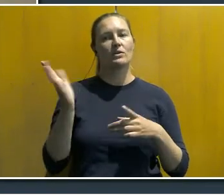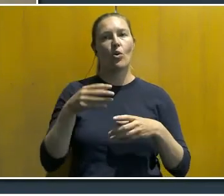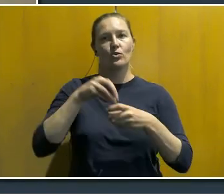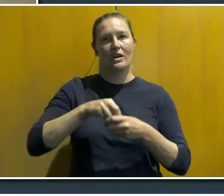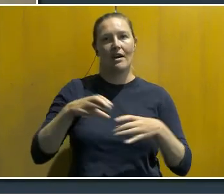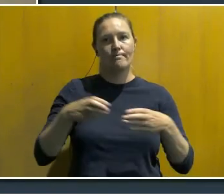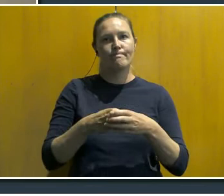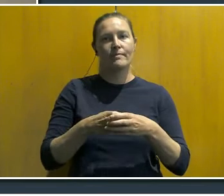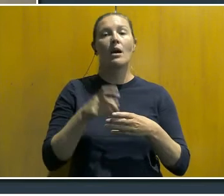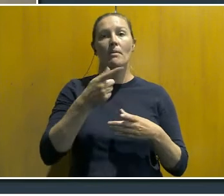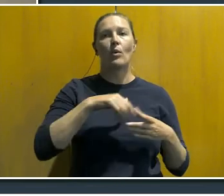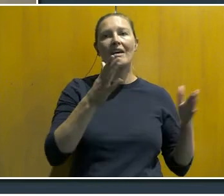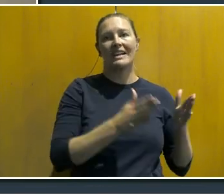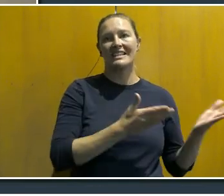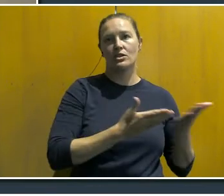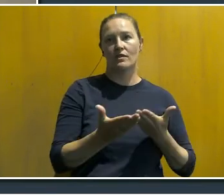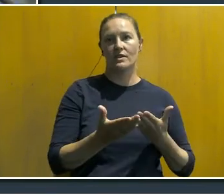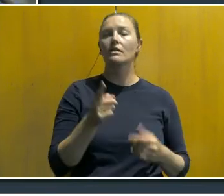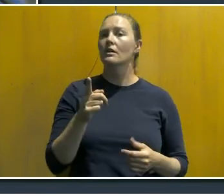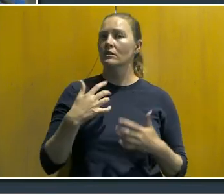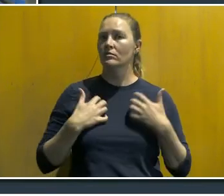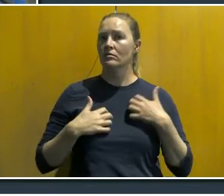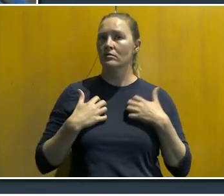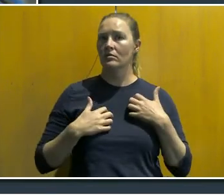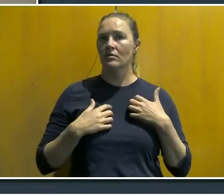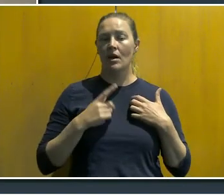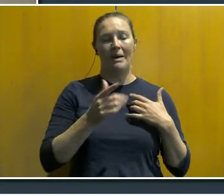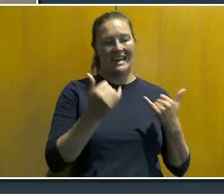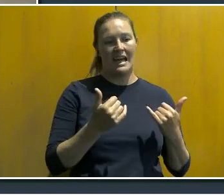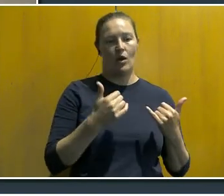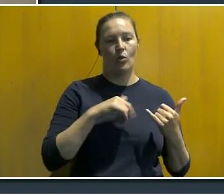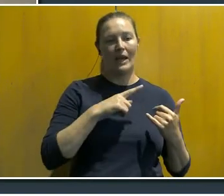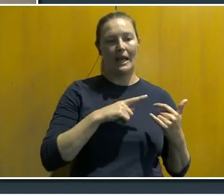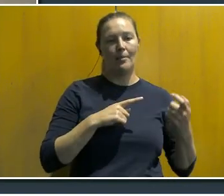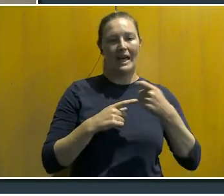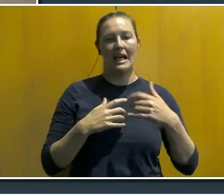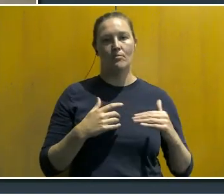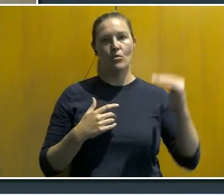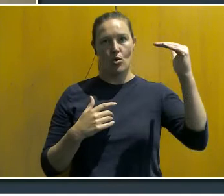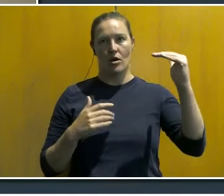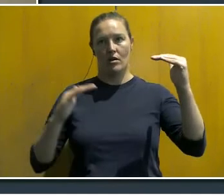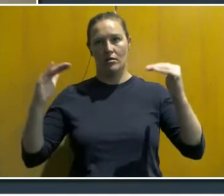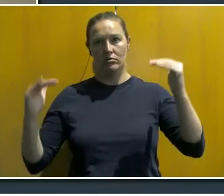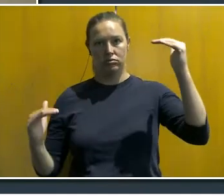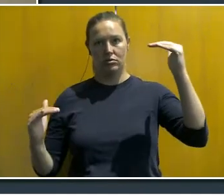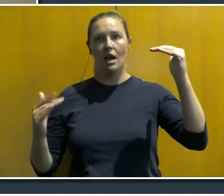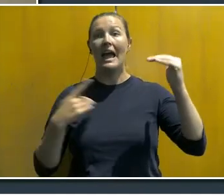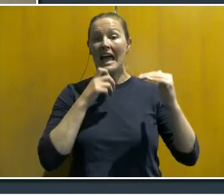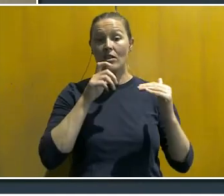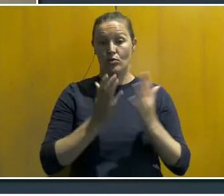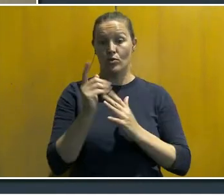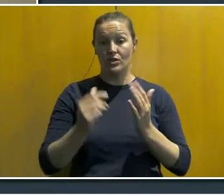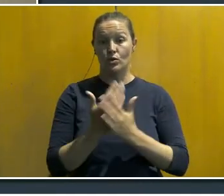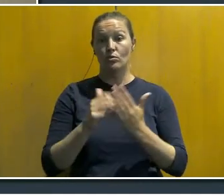But we get less services, yeah. That's interesting. But we pay more now, Okay. and we'll pay a hell of a lot more with this proposal.